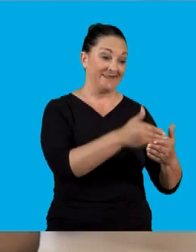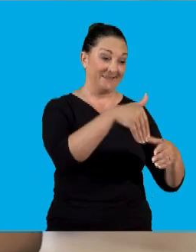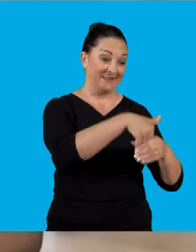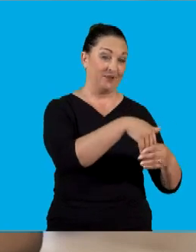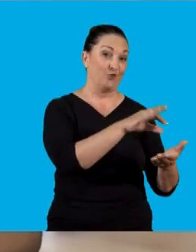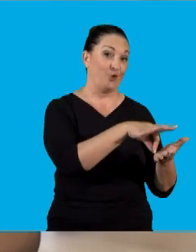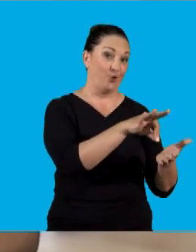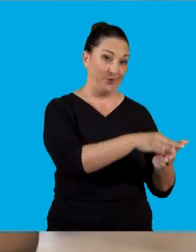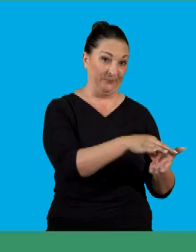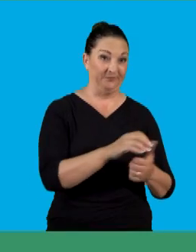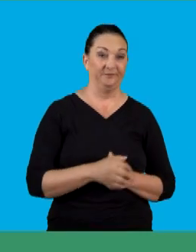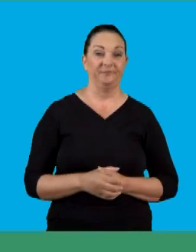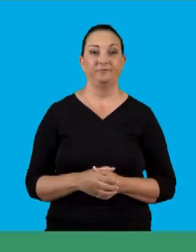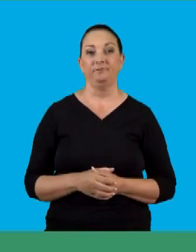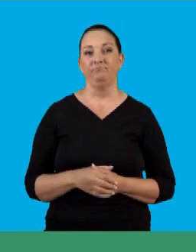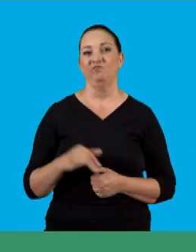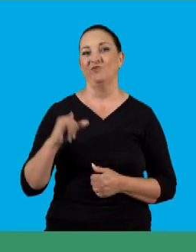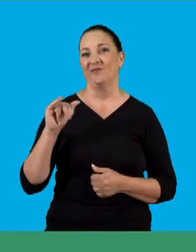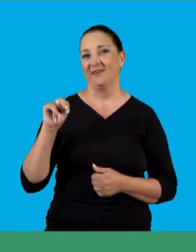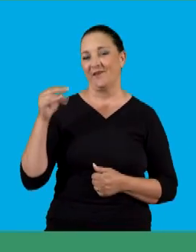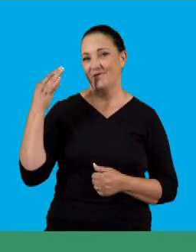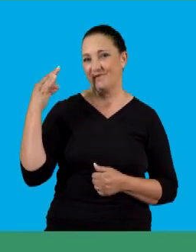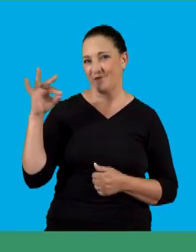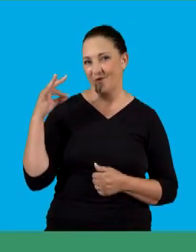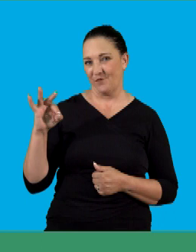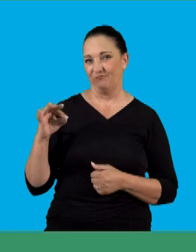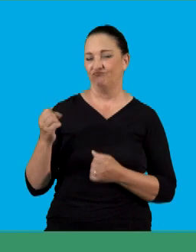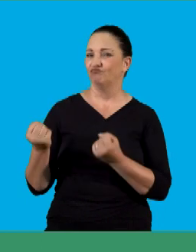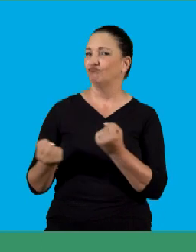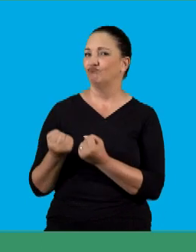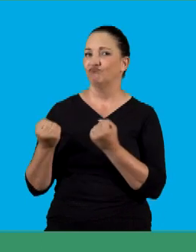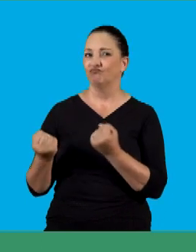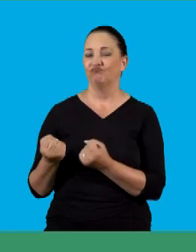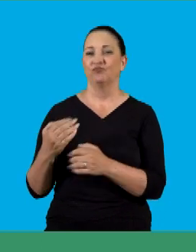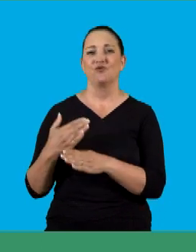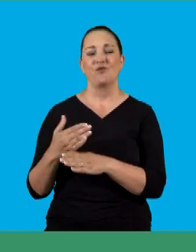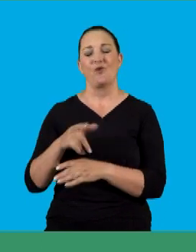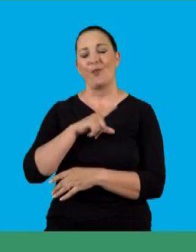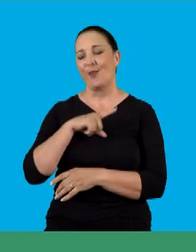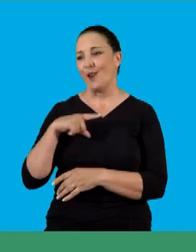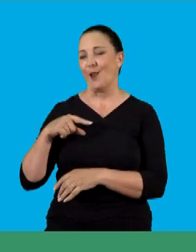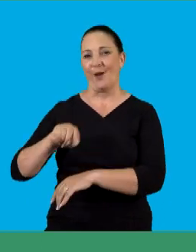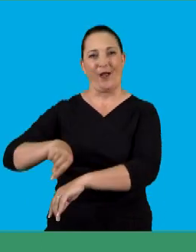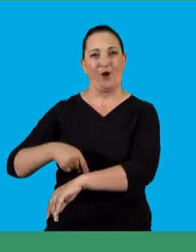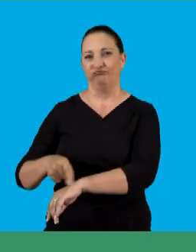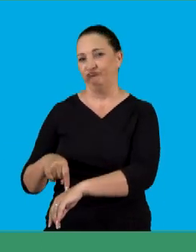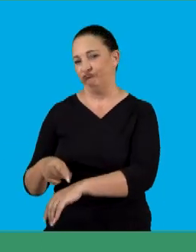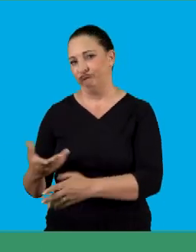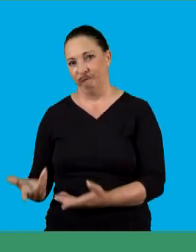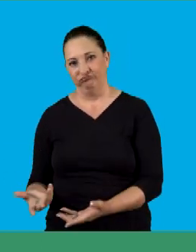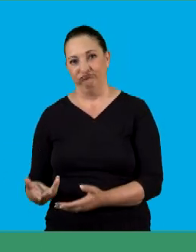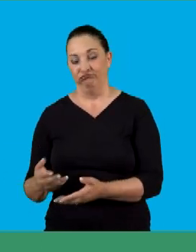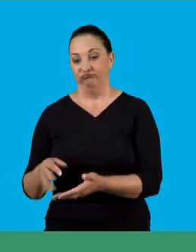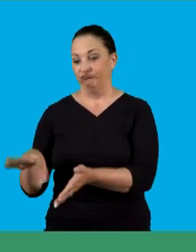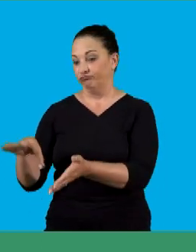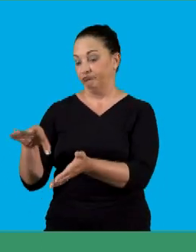their contracts. And on the other hand, in informal sectors, employees work long hours because